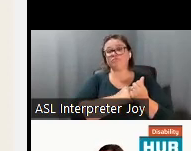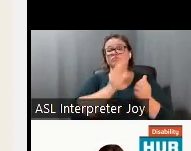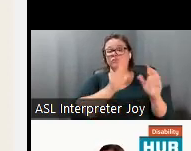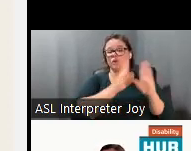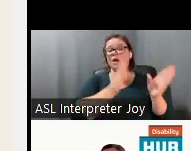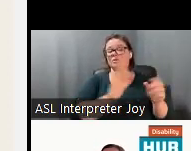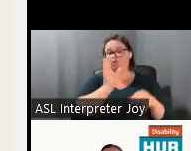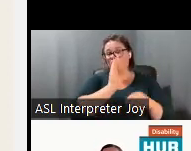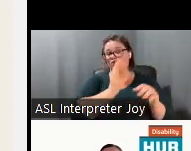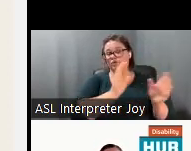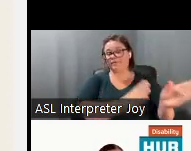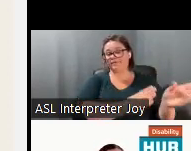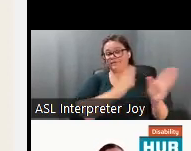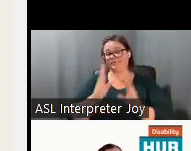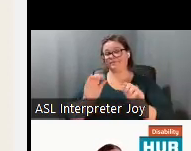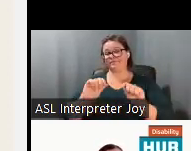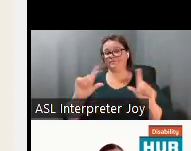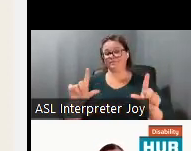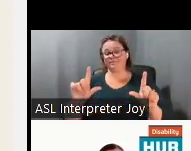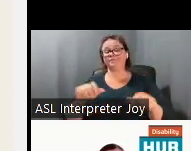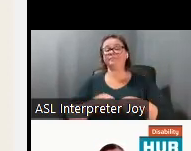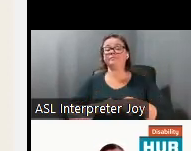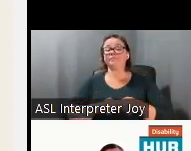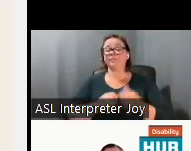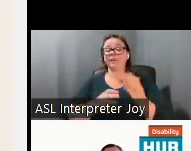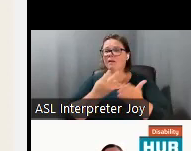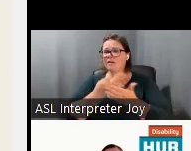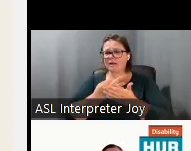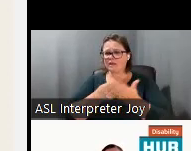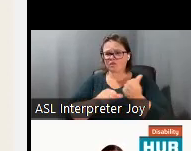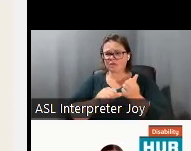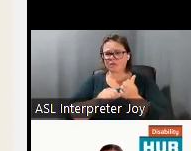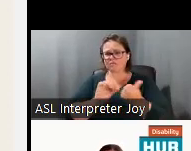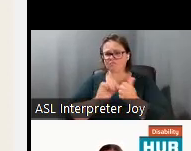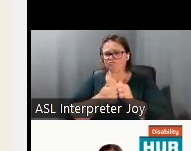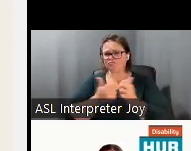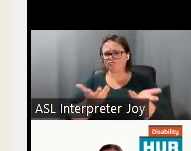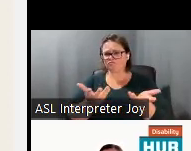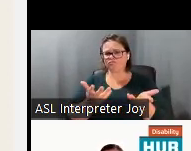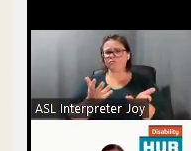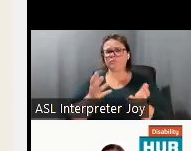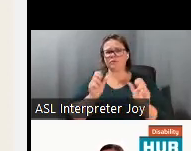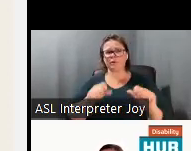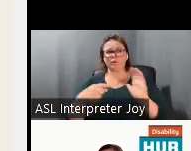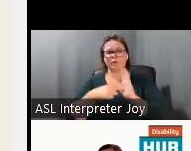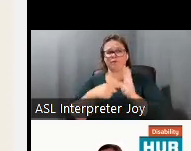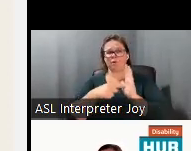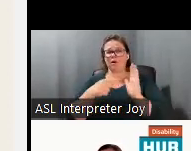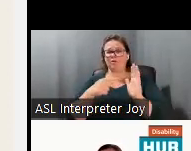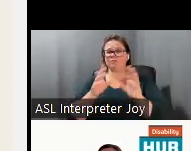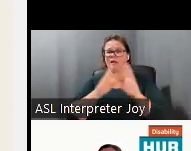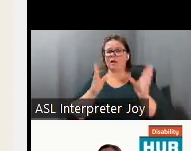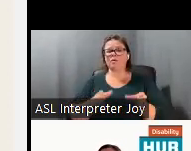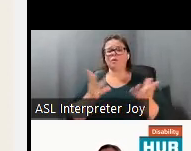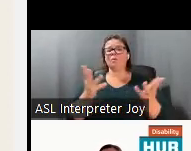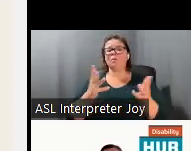search. How do you get financial assistance to afford housing? What are the eligibility